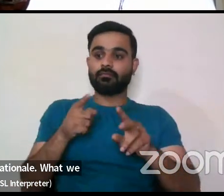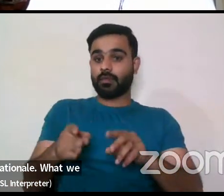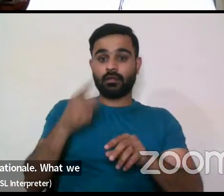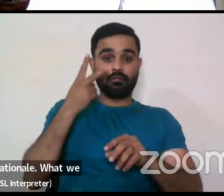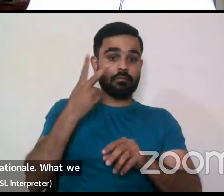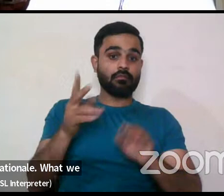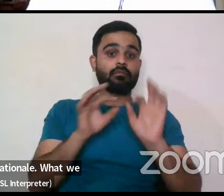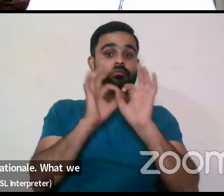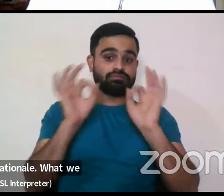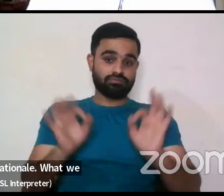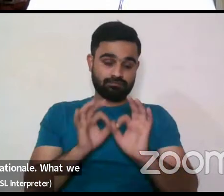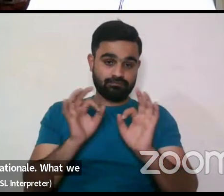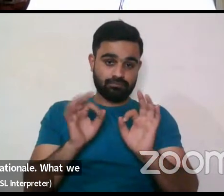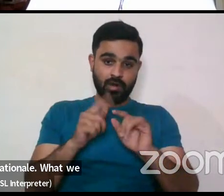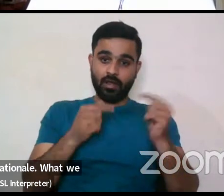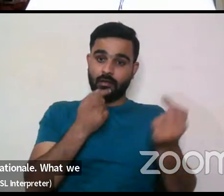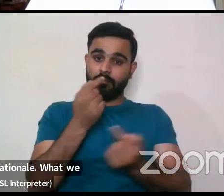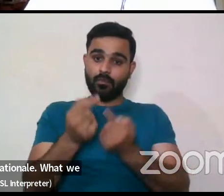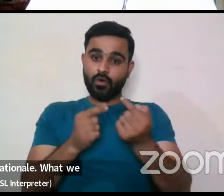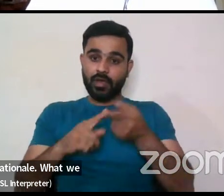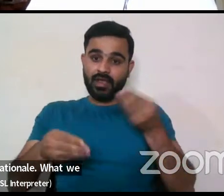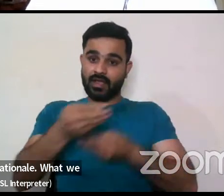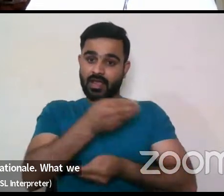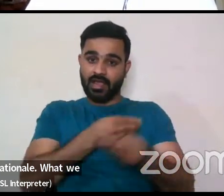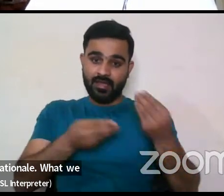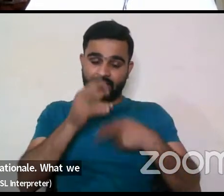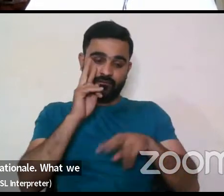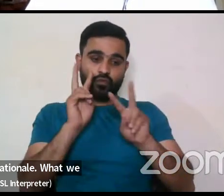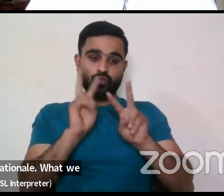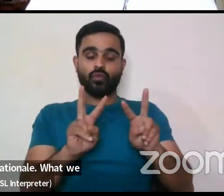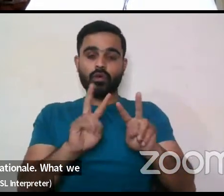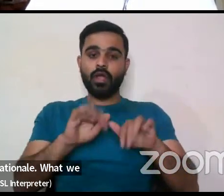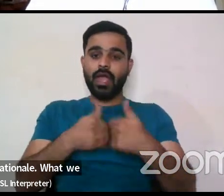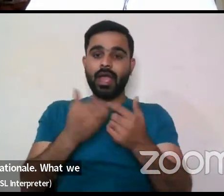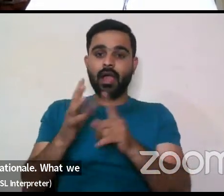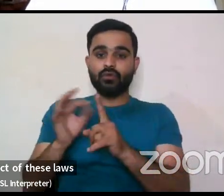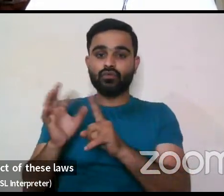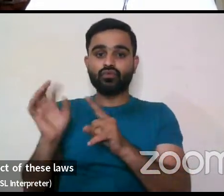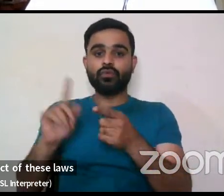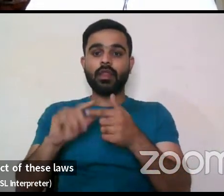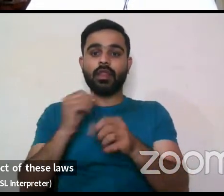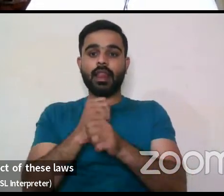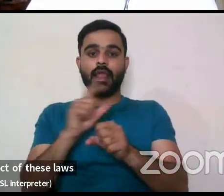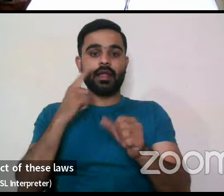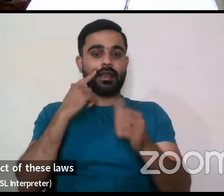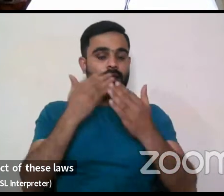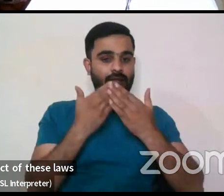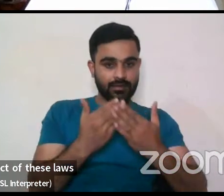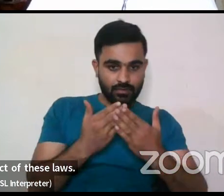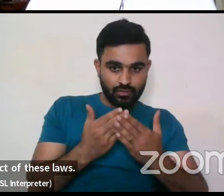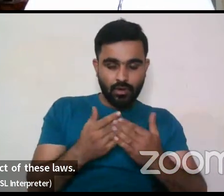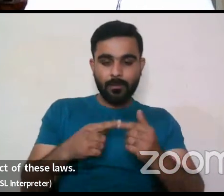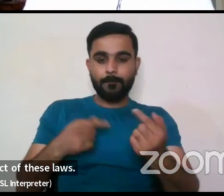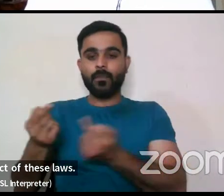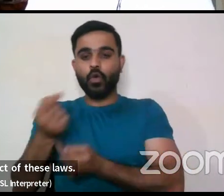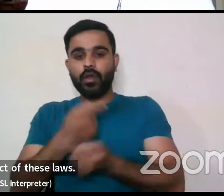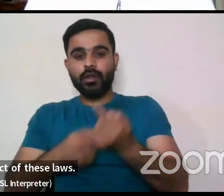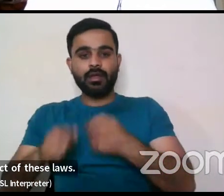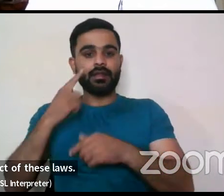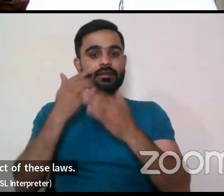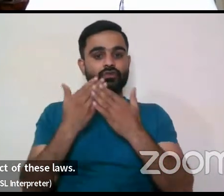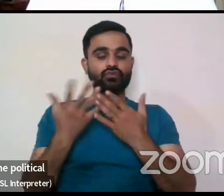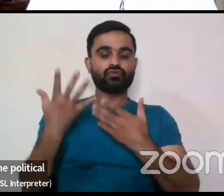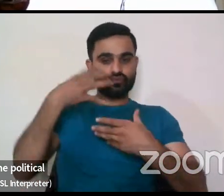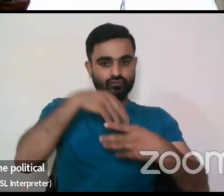see is the political economy aspect of these laws, how the legal institutions and the political institutions of the countries come